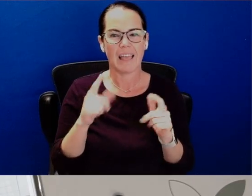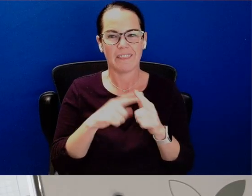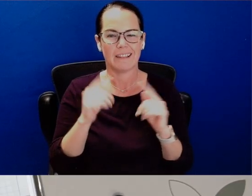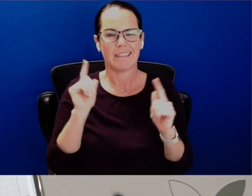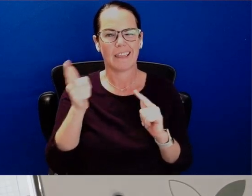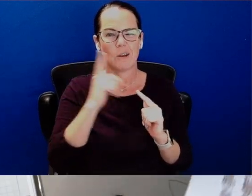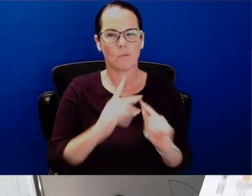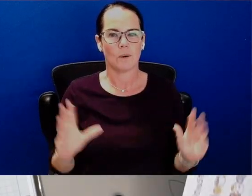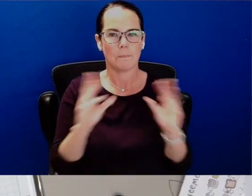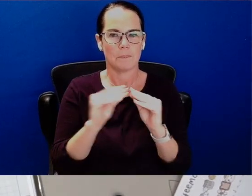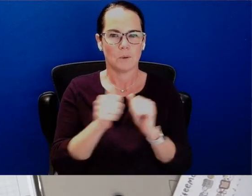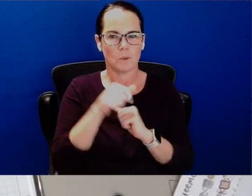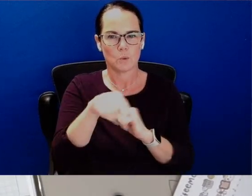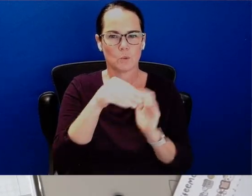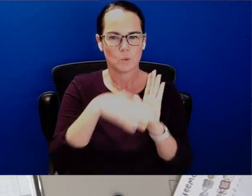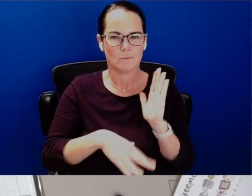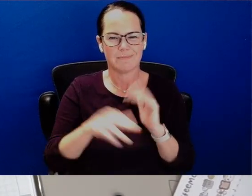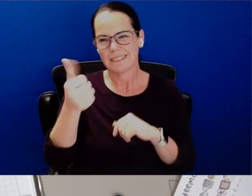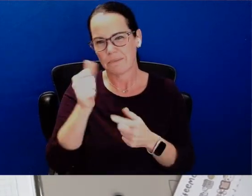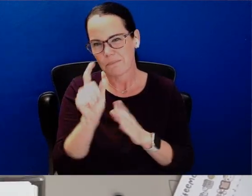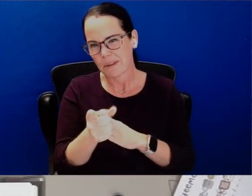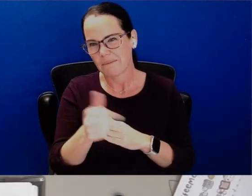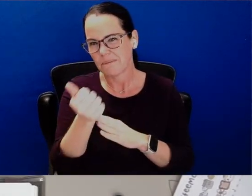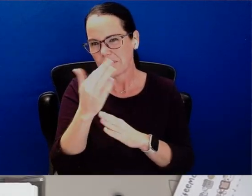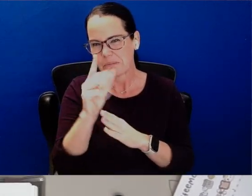student that'll take about 10-15 minutes maybe.